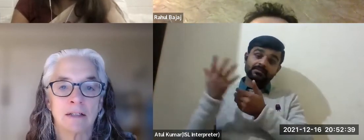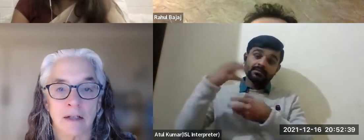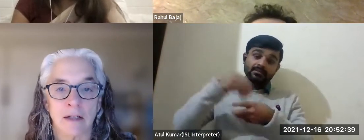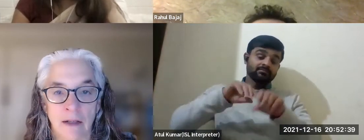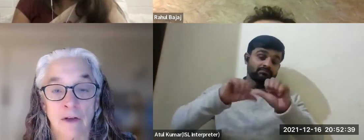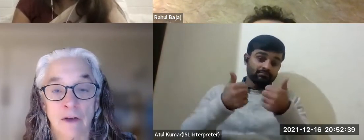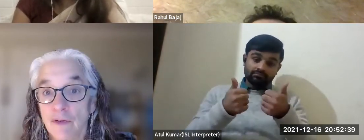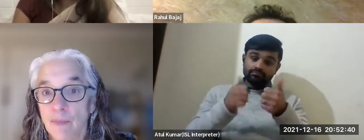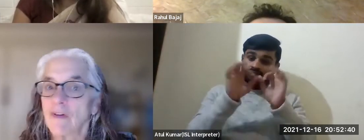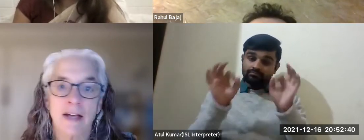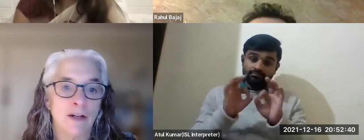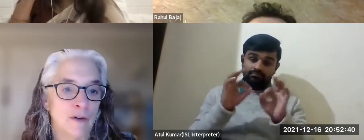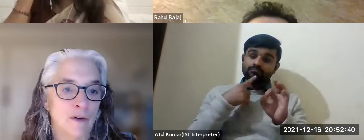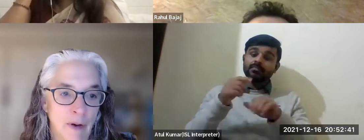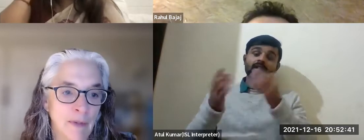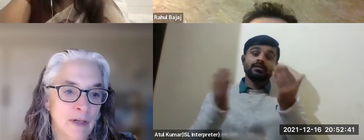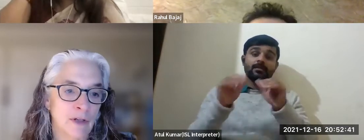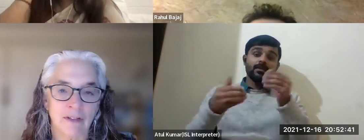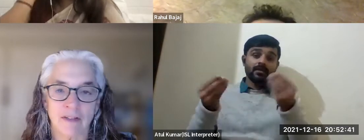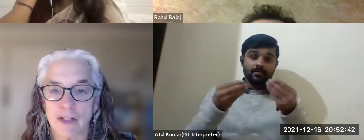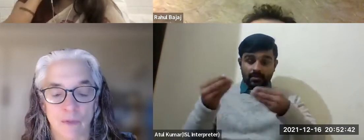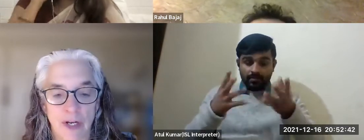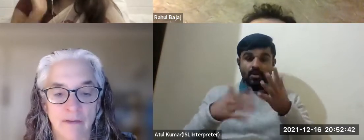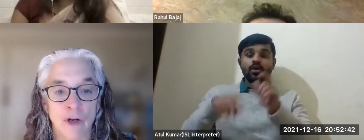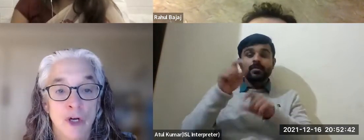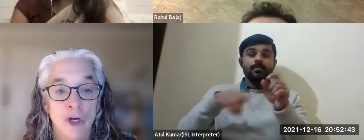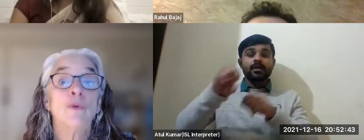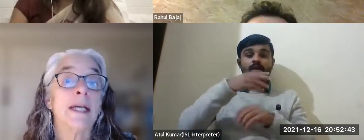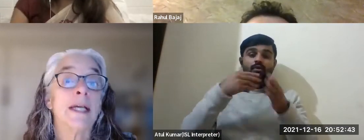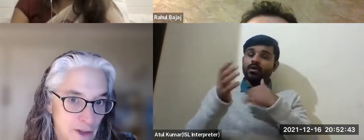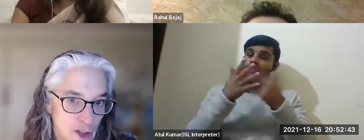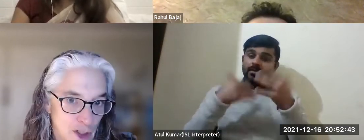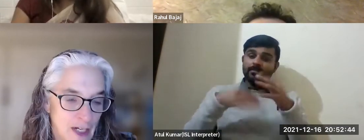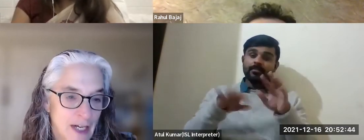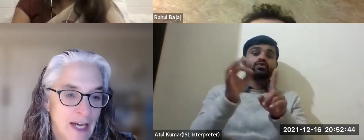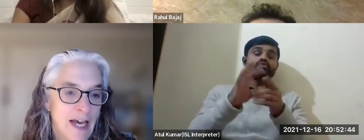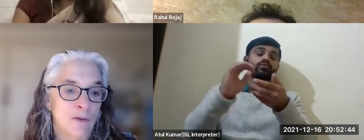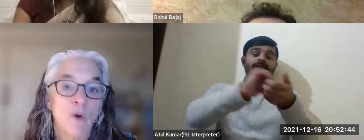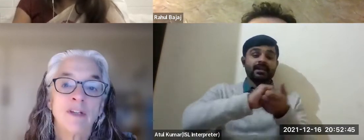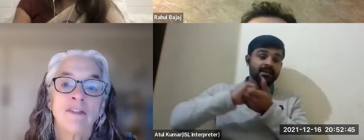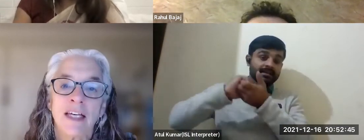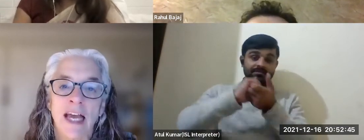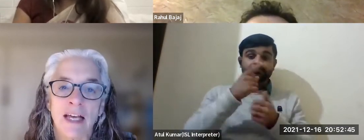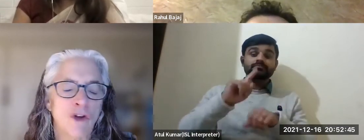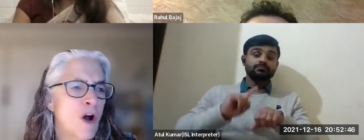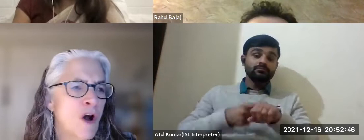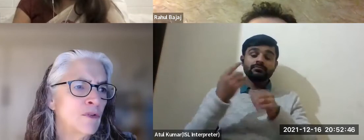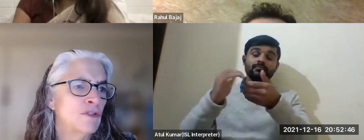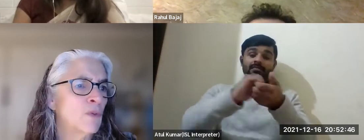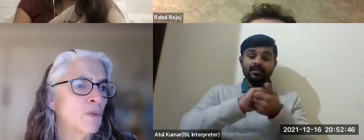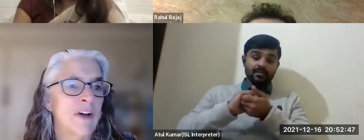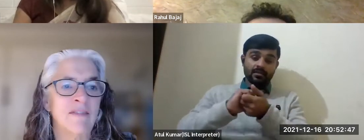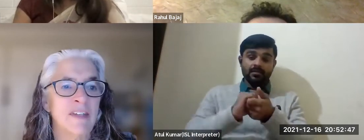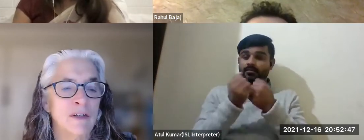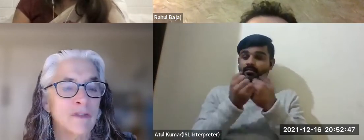get the service provider or the public organization, whatever, to engage? And once they engage, almost